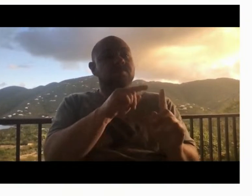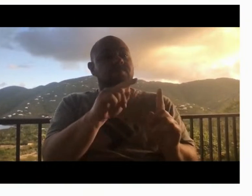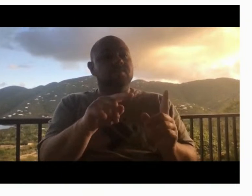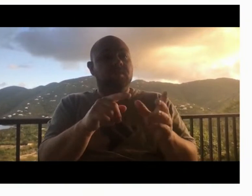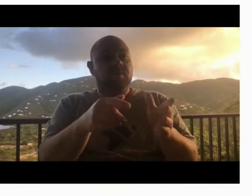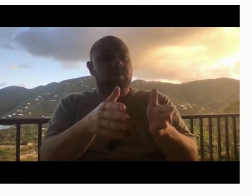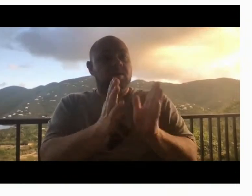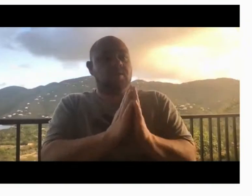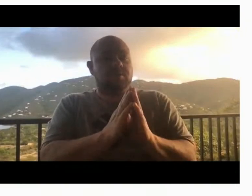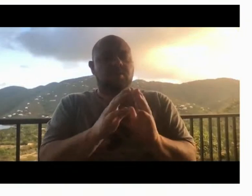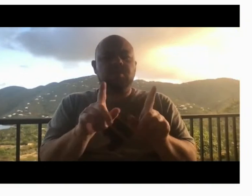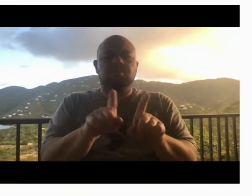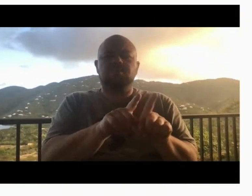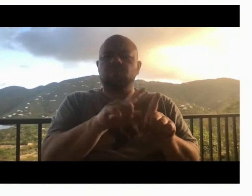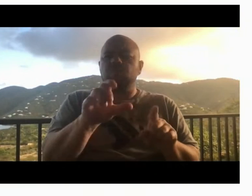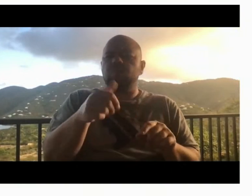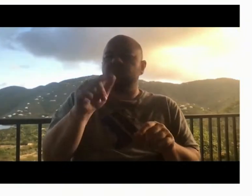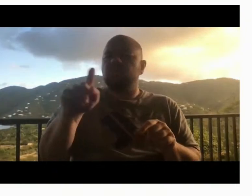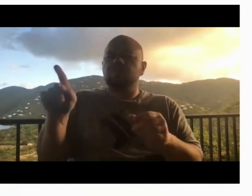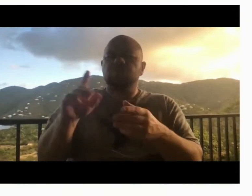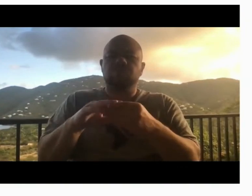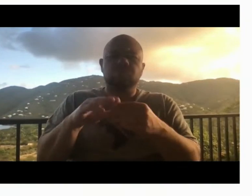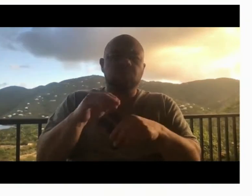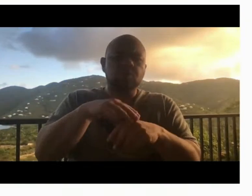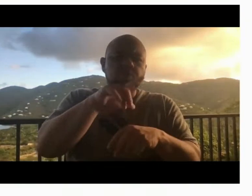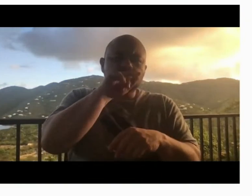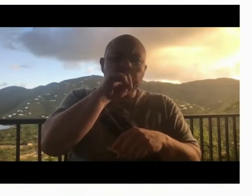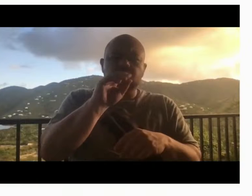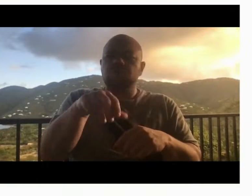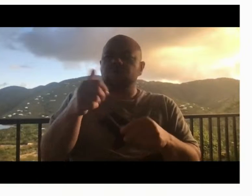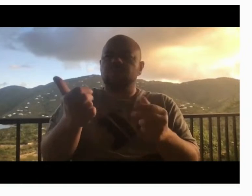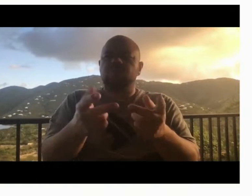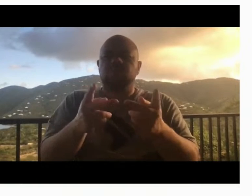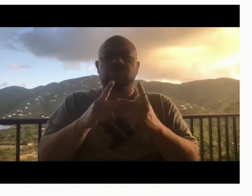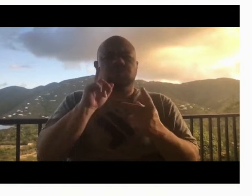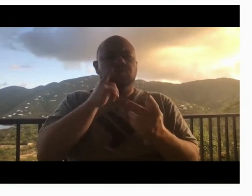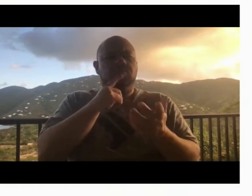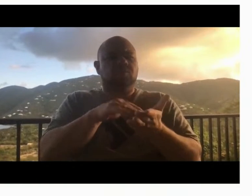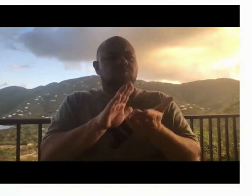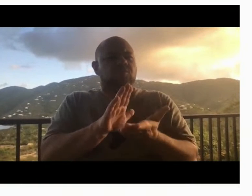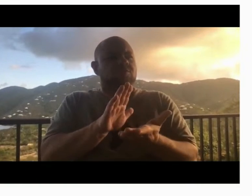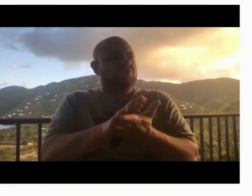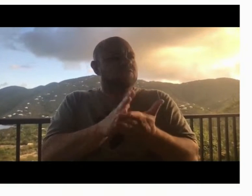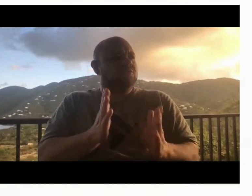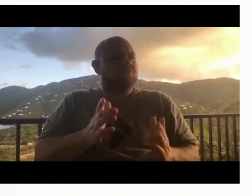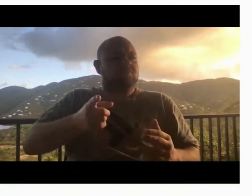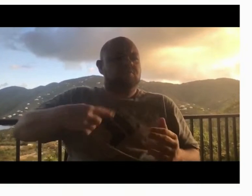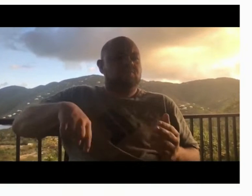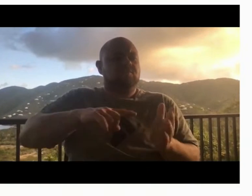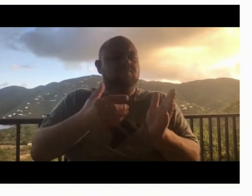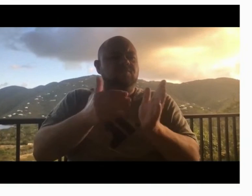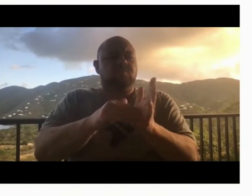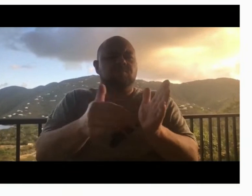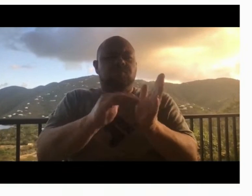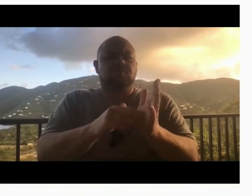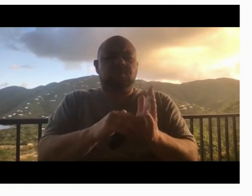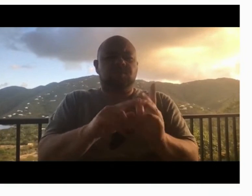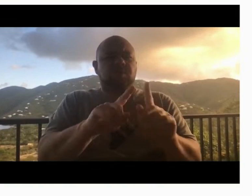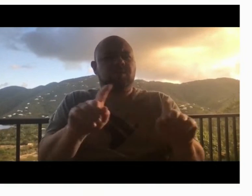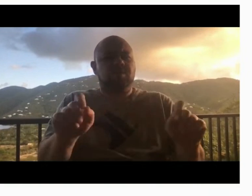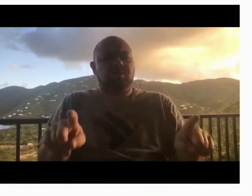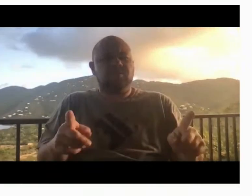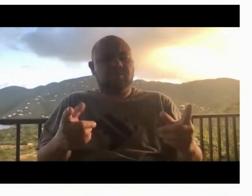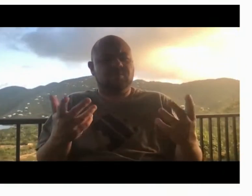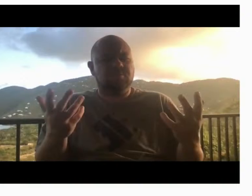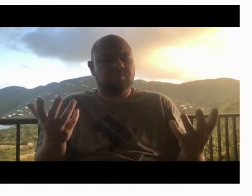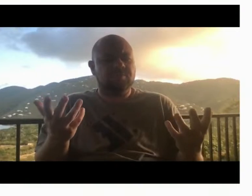fields. So we need to ask, where are the other deaf scholars? Where are these, we need